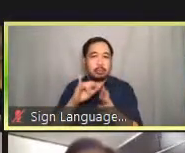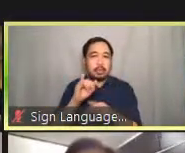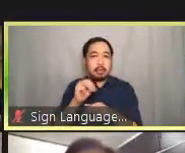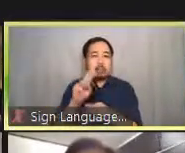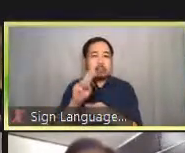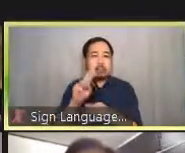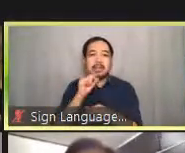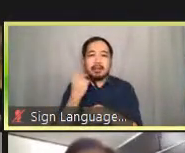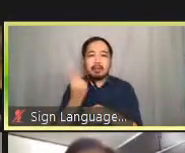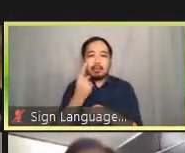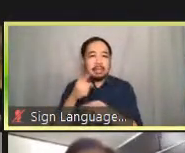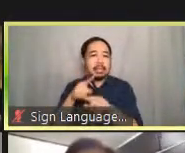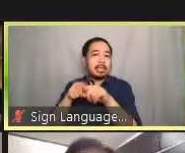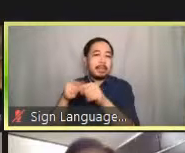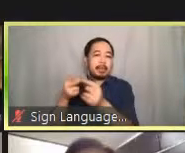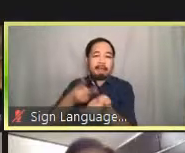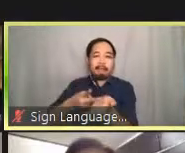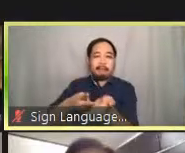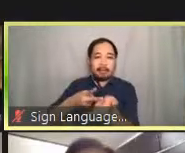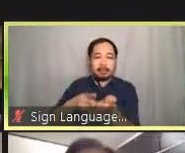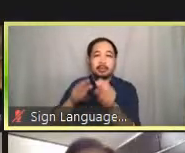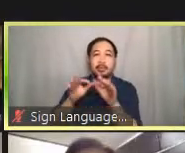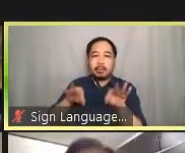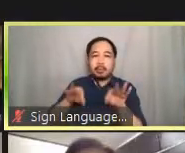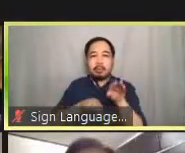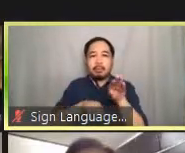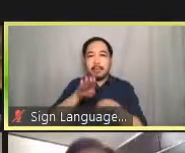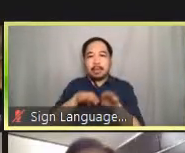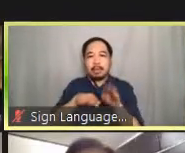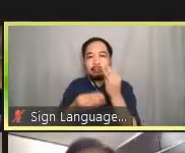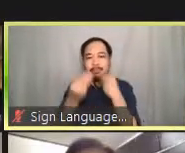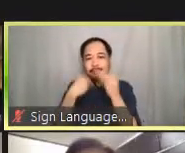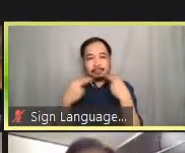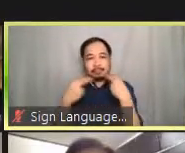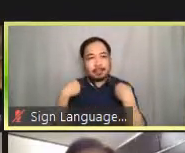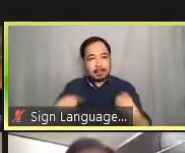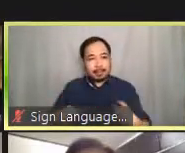Artificial vitamins. Eat a well-balanced, healthy.